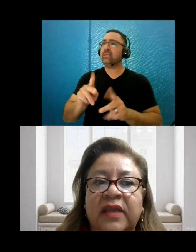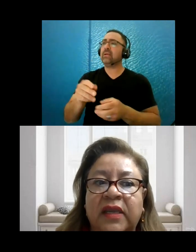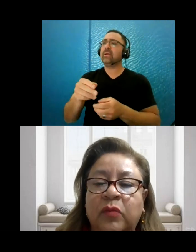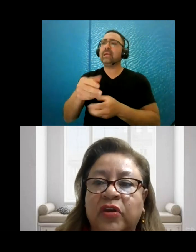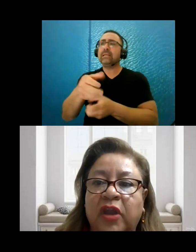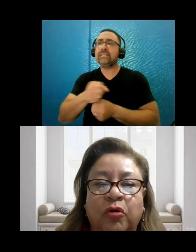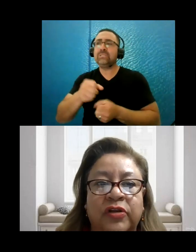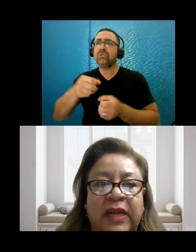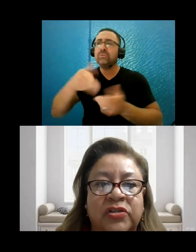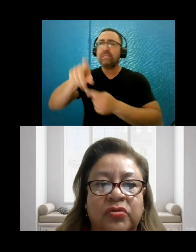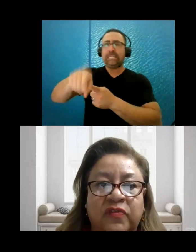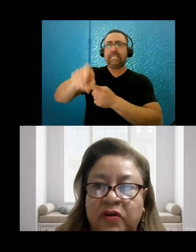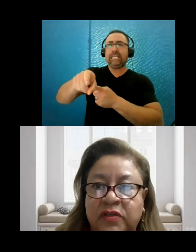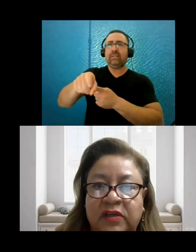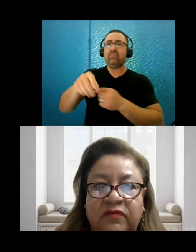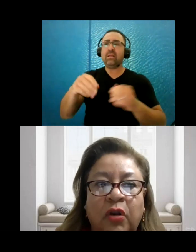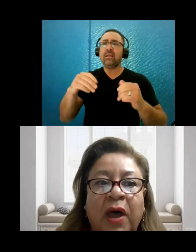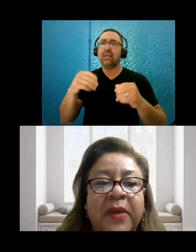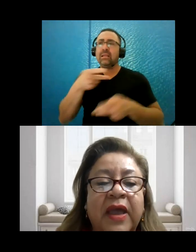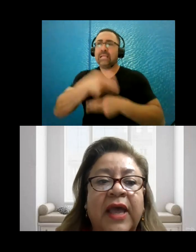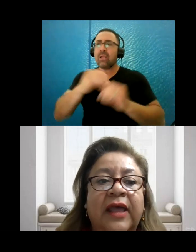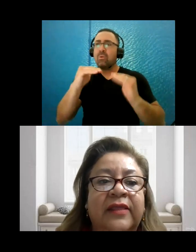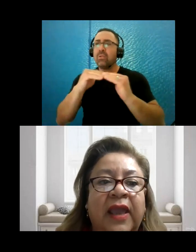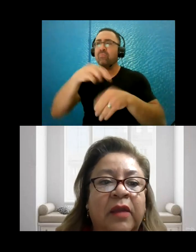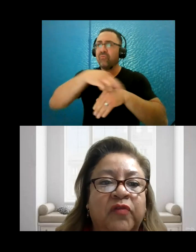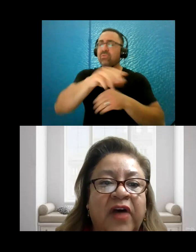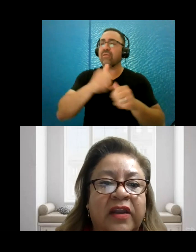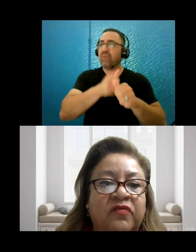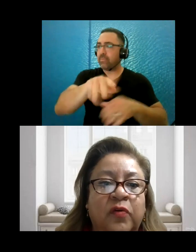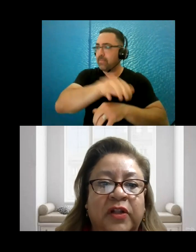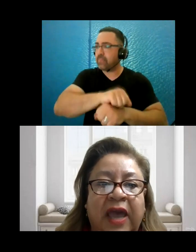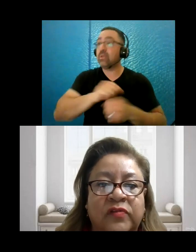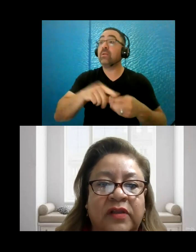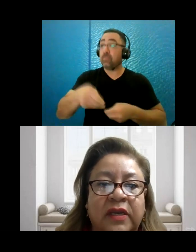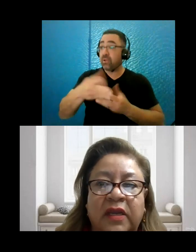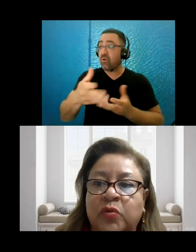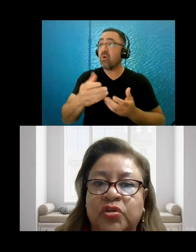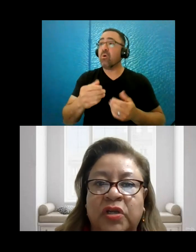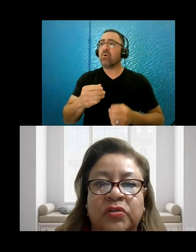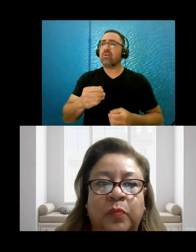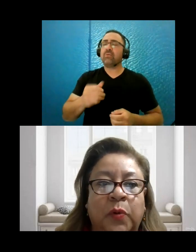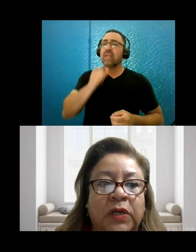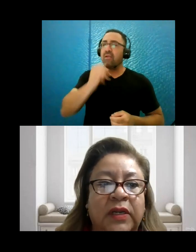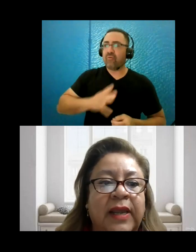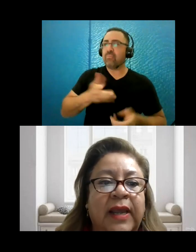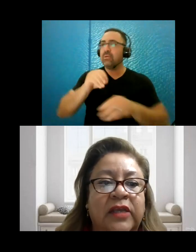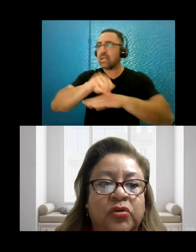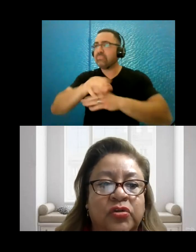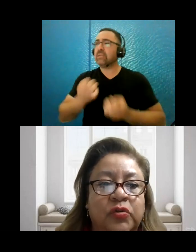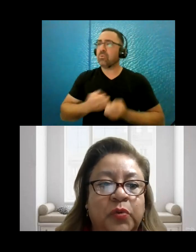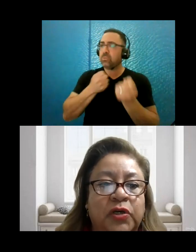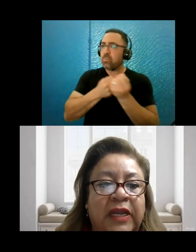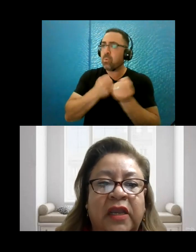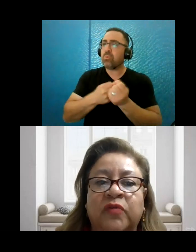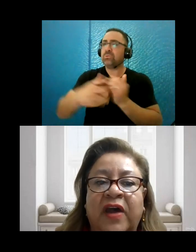services they need with care coordination, referrals, and follow-up. They provide informal counseling and emotional support and